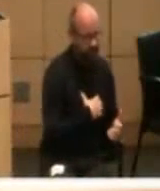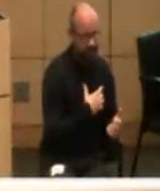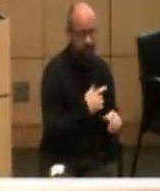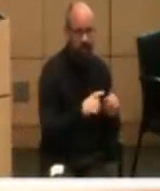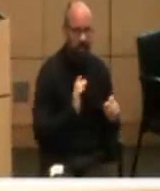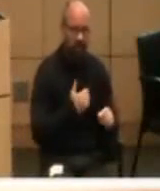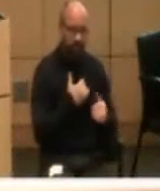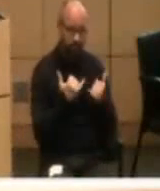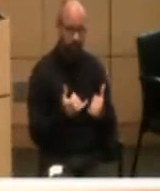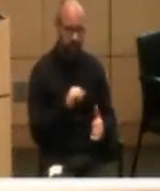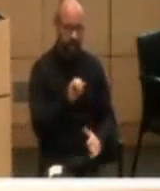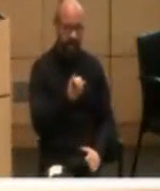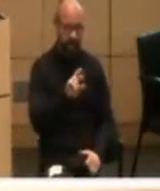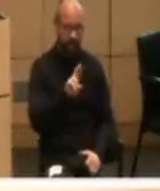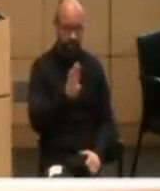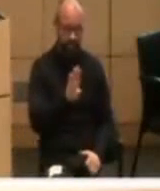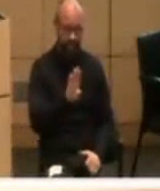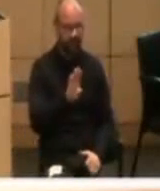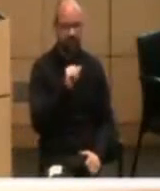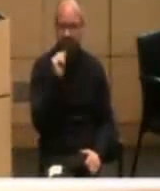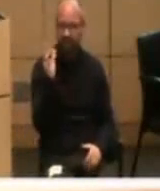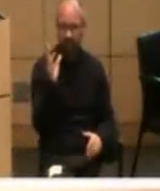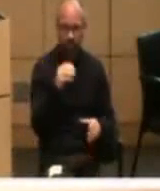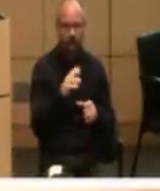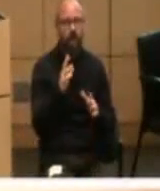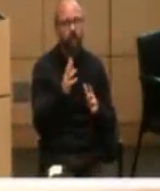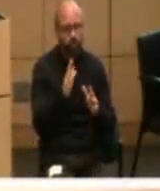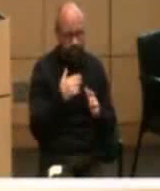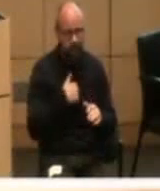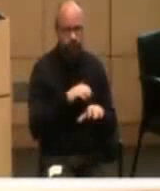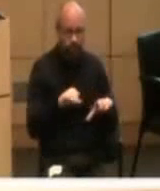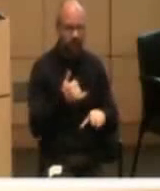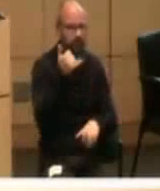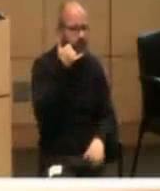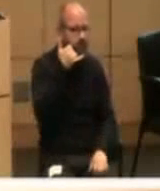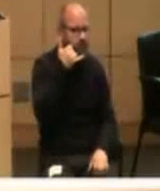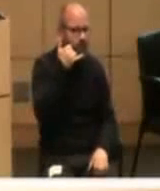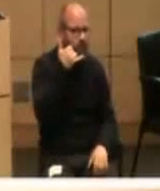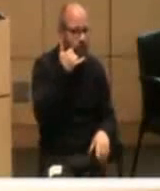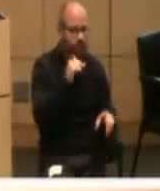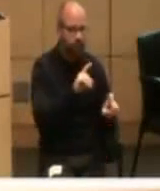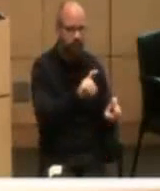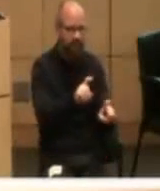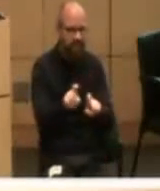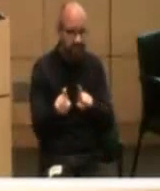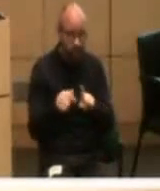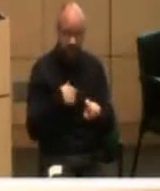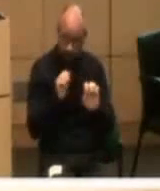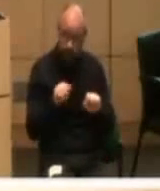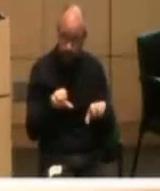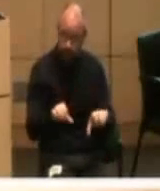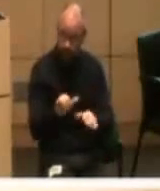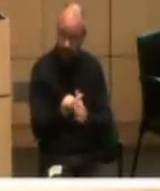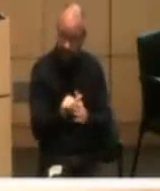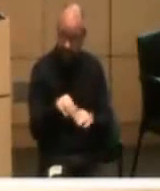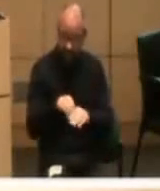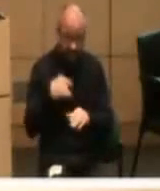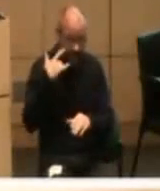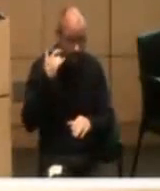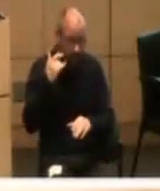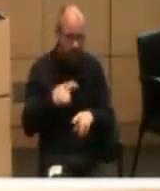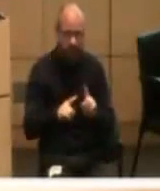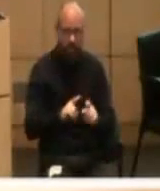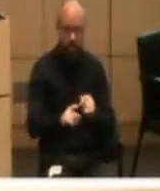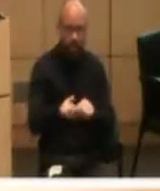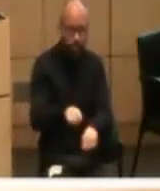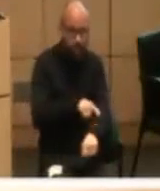doesn't include, so we're doing phone surveys that I could do with someone in California. Mm-hmm. The longer interviews are per